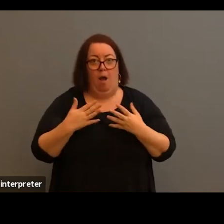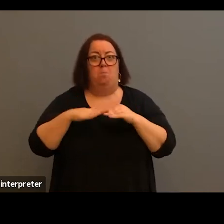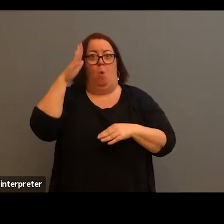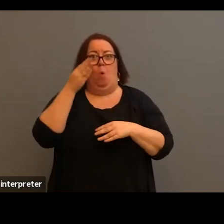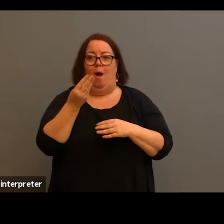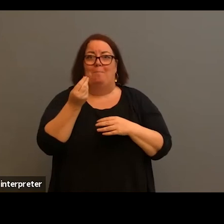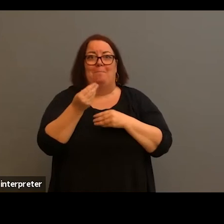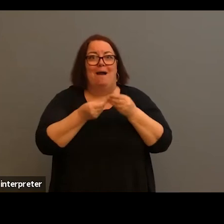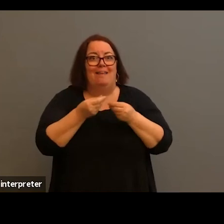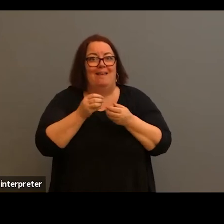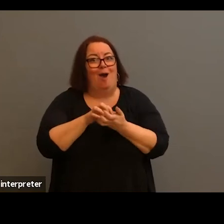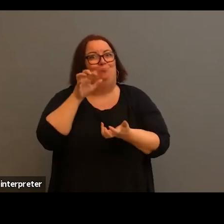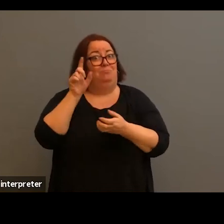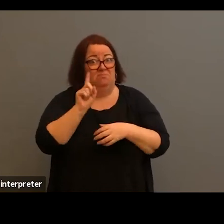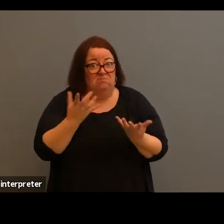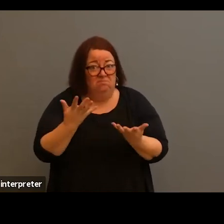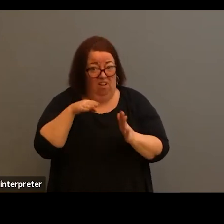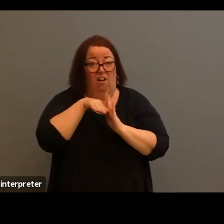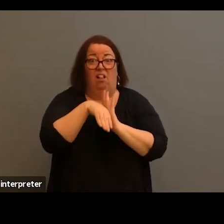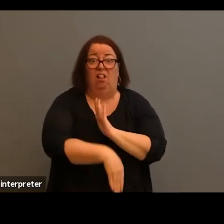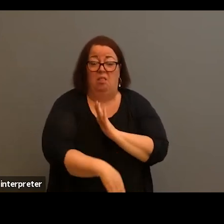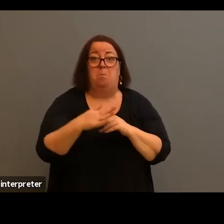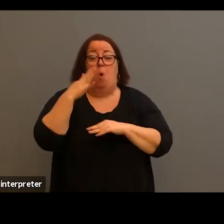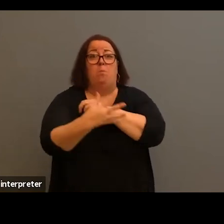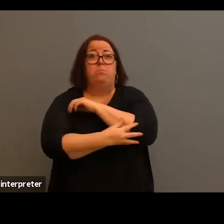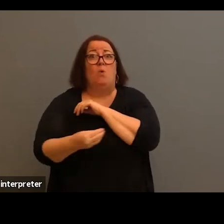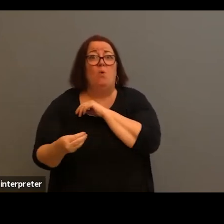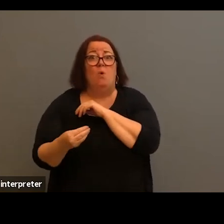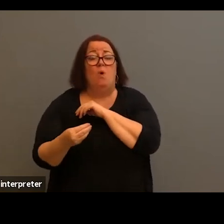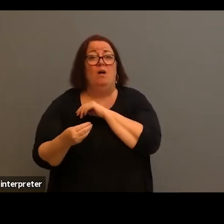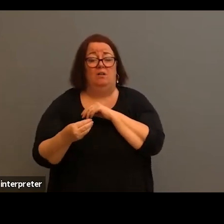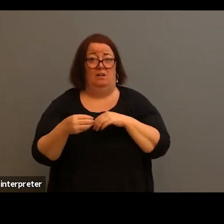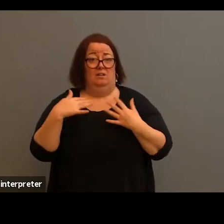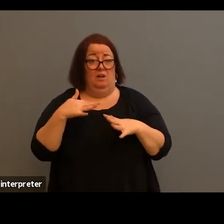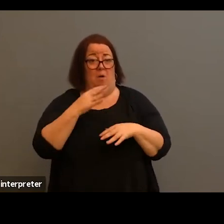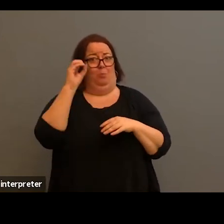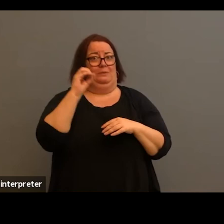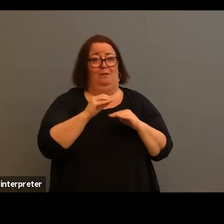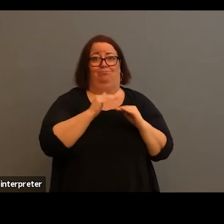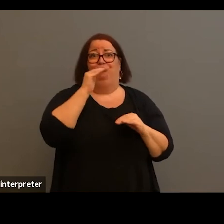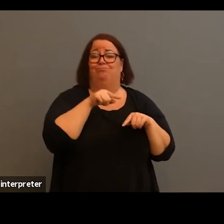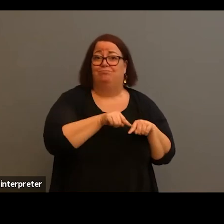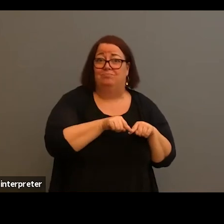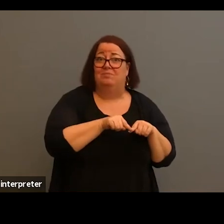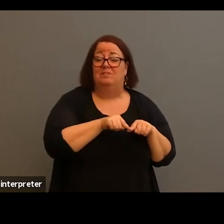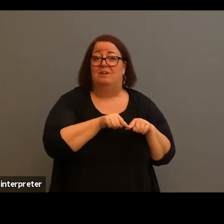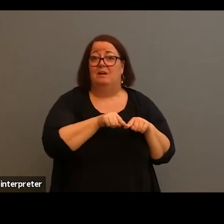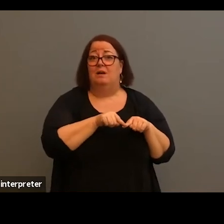are at risk of poverty and social exclusion when we are comparing to 18.4